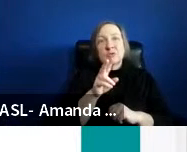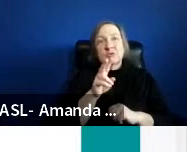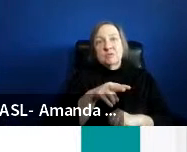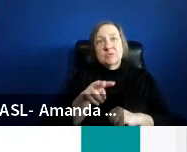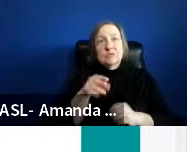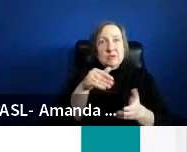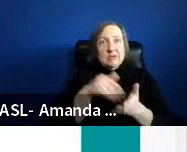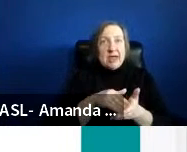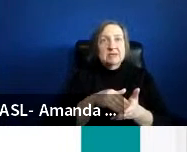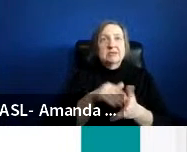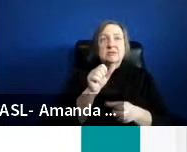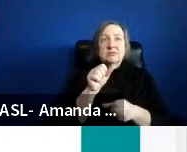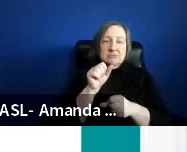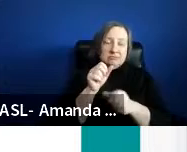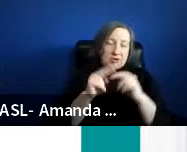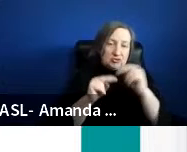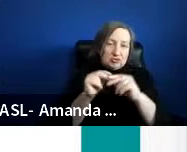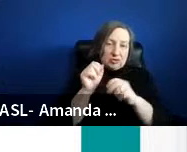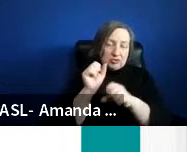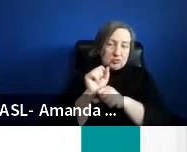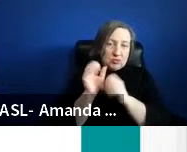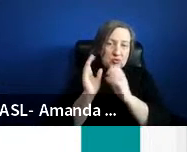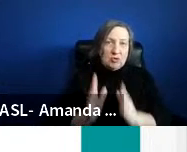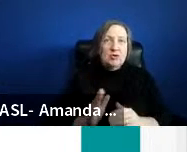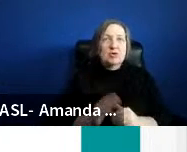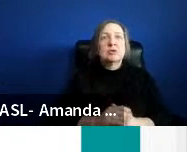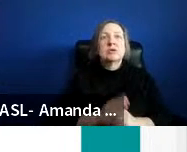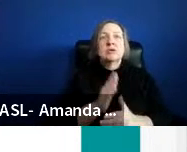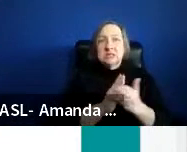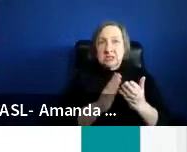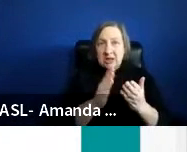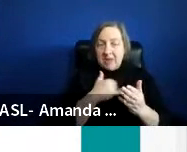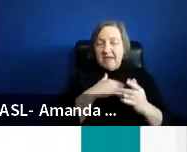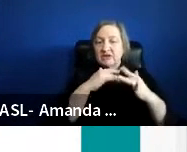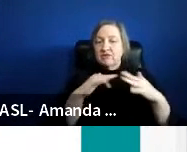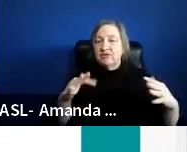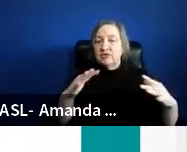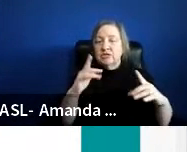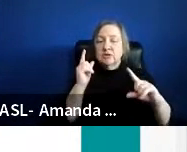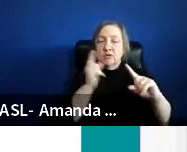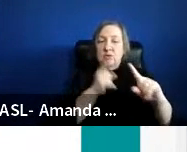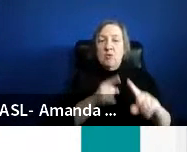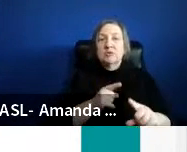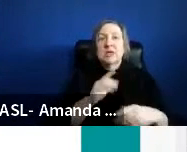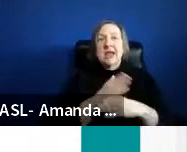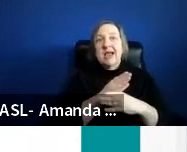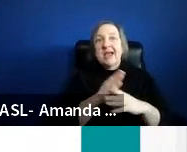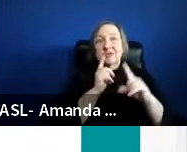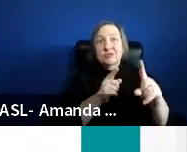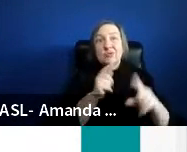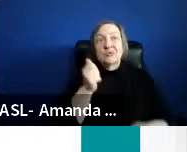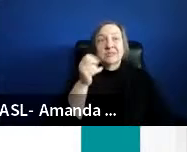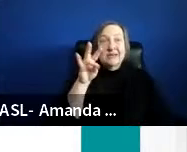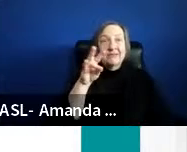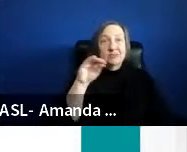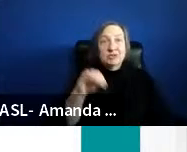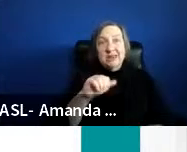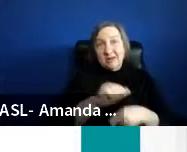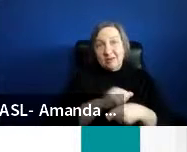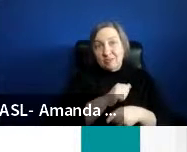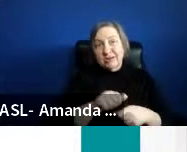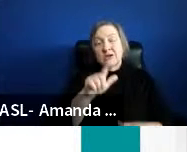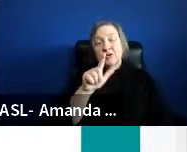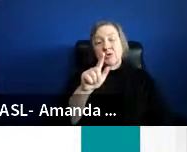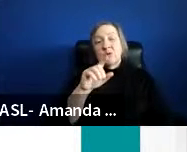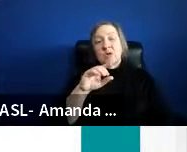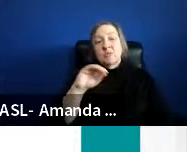projects have apprenticeship and workforce diversity utilization goals, with average goals of 17% apprentices,